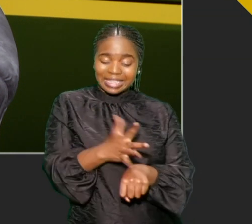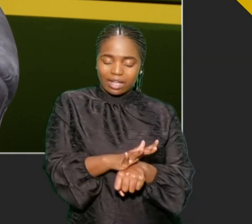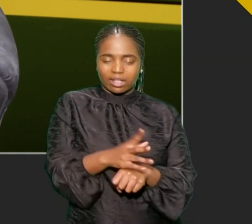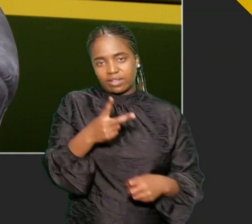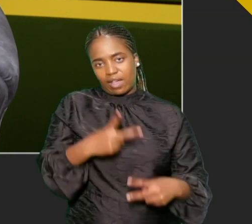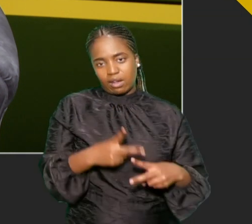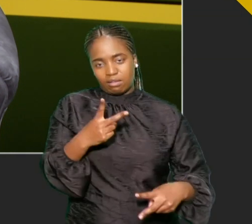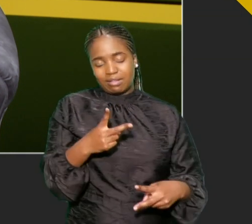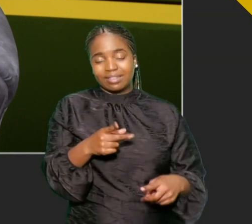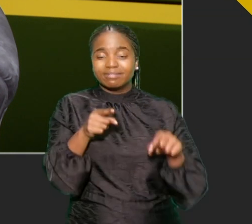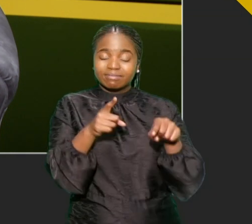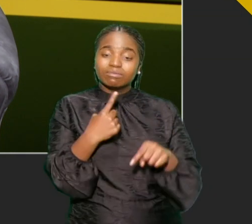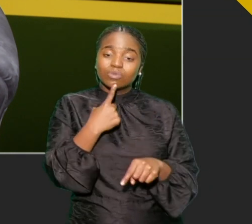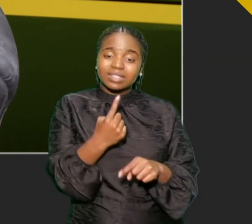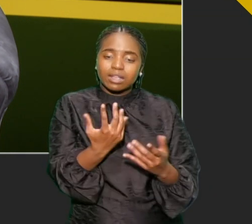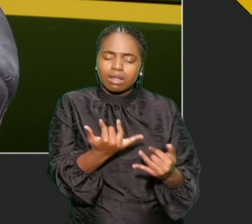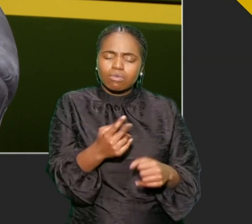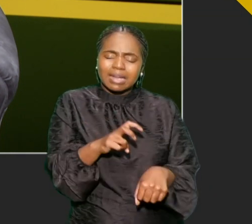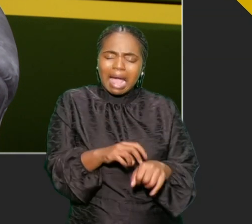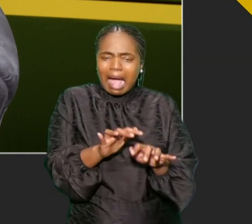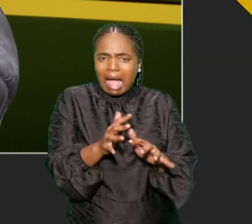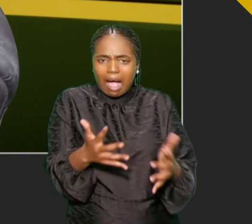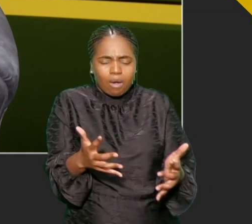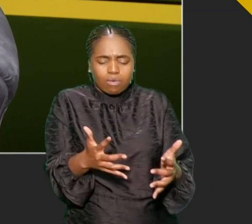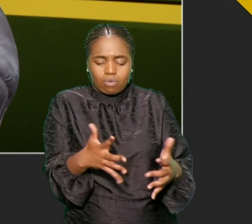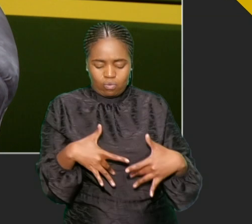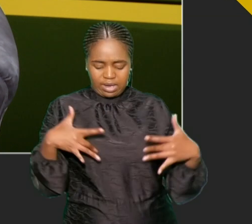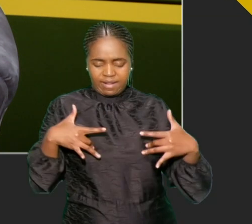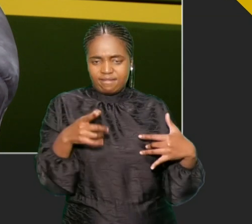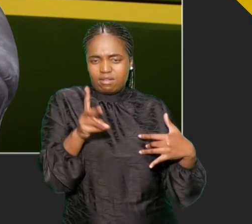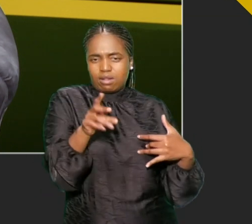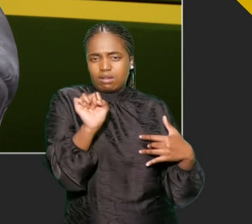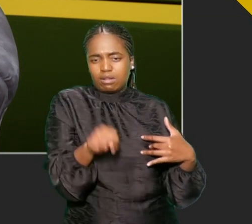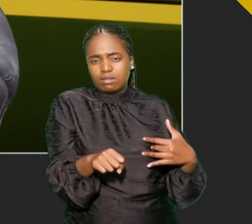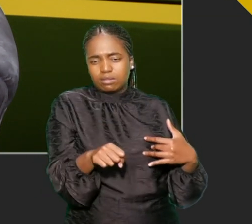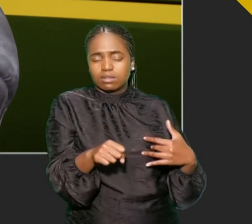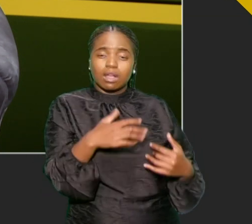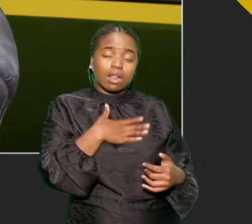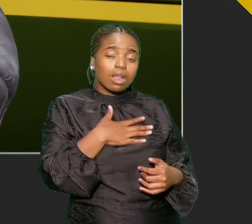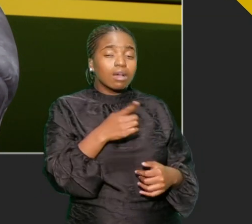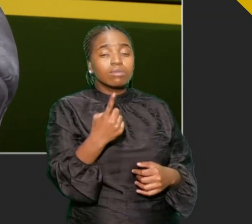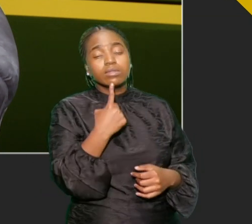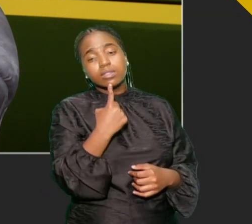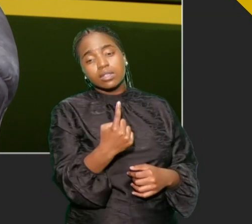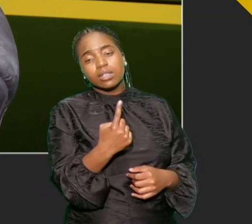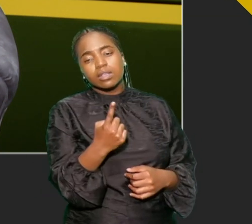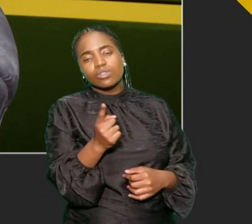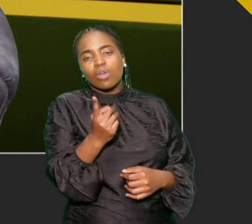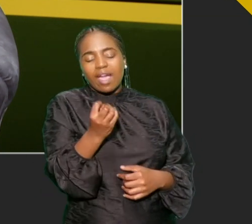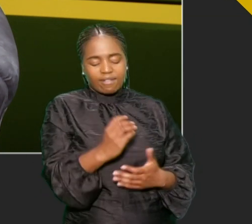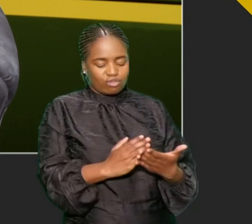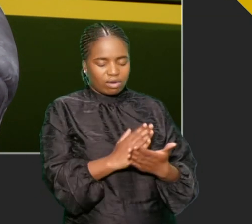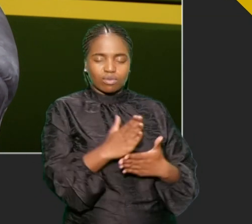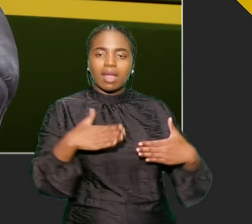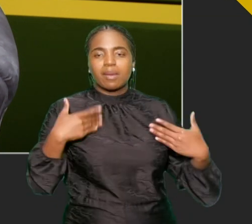final. And with that being said, we need to find a way to pick ourselves up and move. And I love what one of the things she says is that you have a right